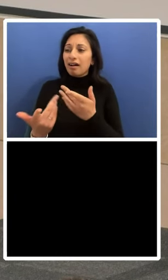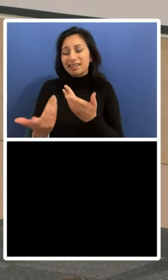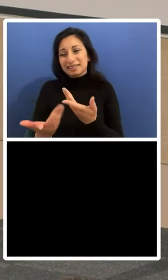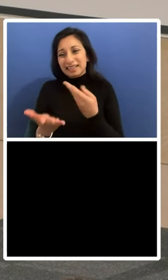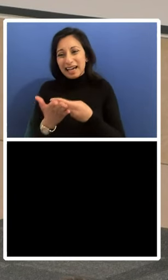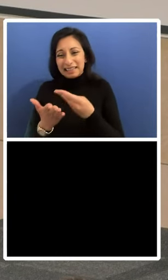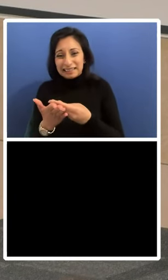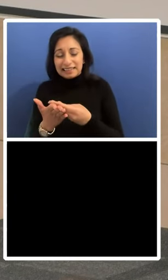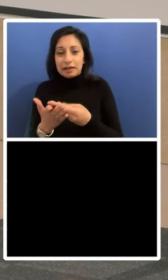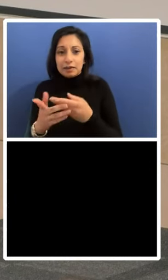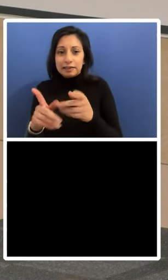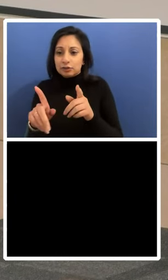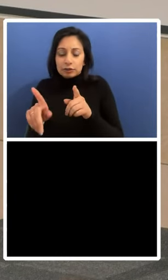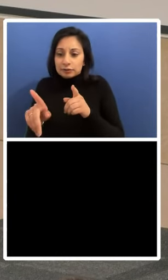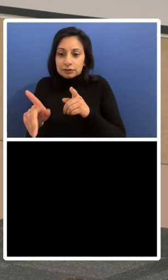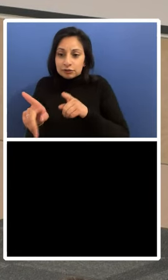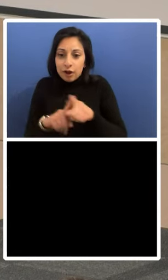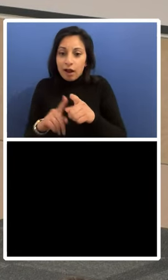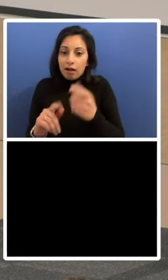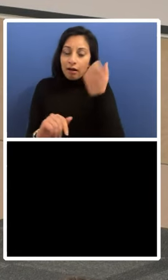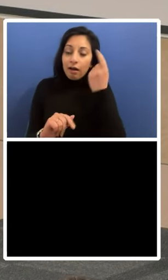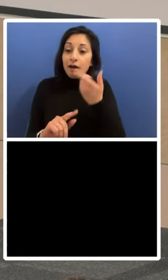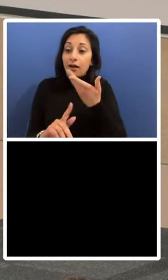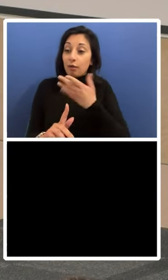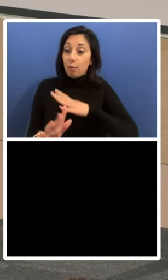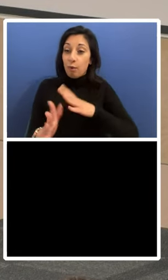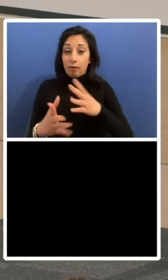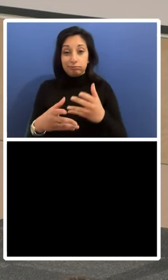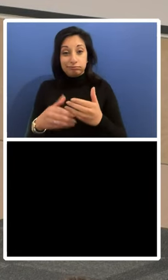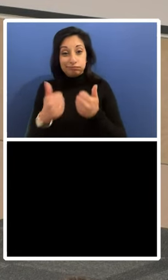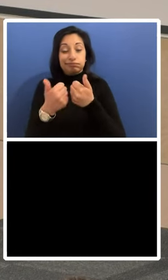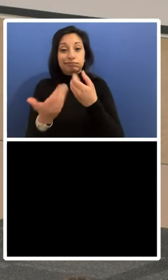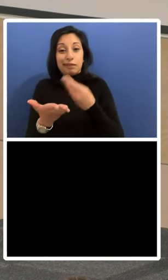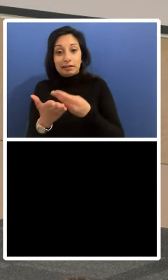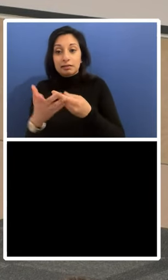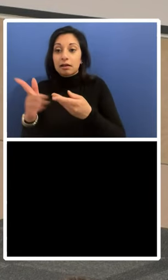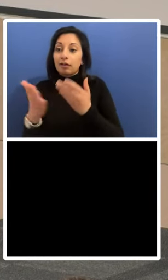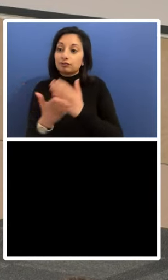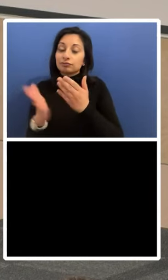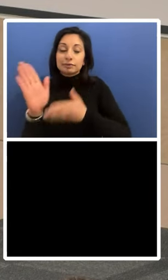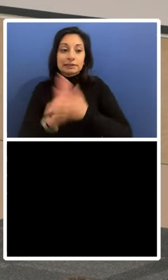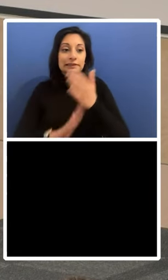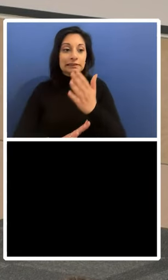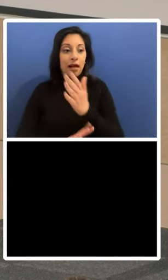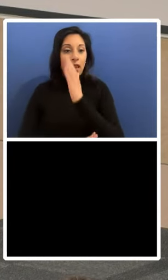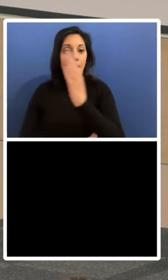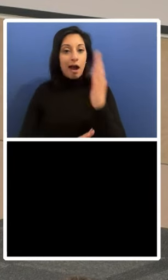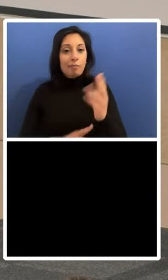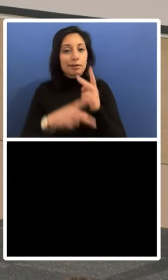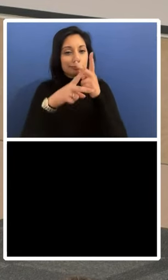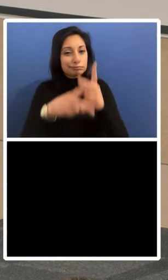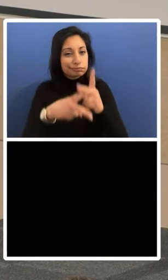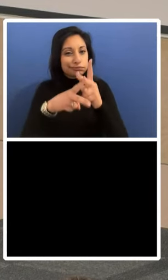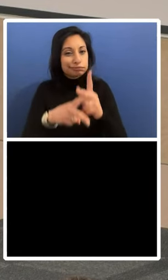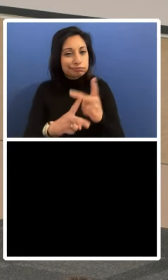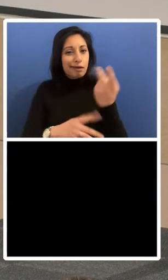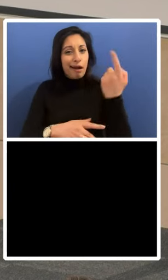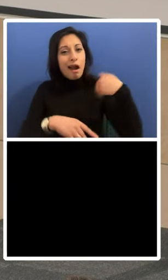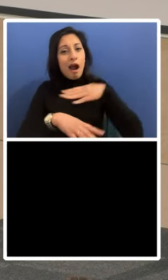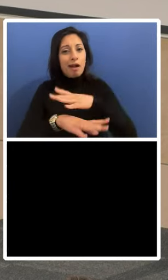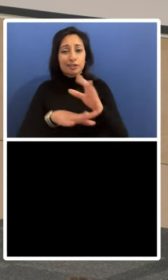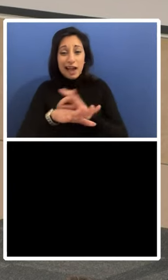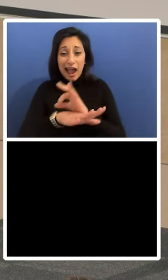about trying to understand things. If you want to do well at economics, go to the library 100 hours a week and memorize the algebra. Everyone here knows